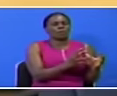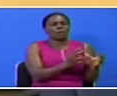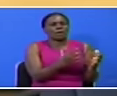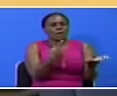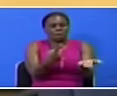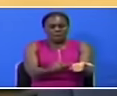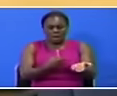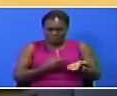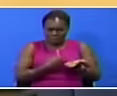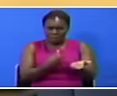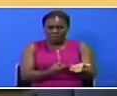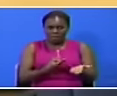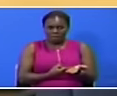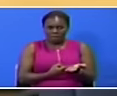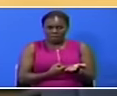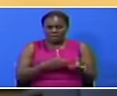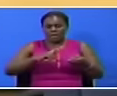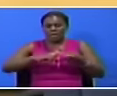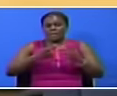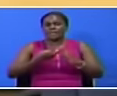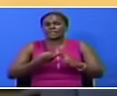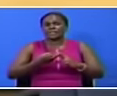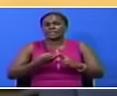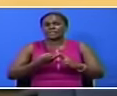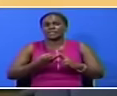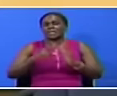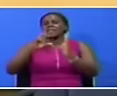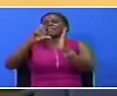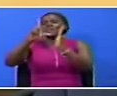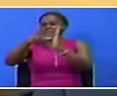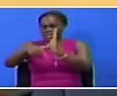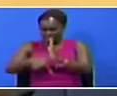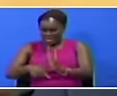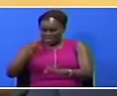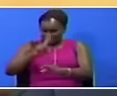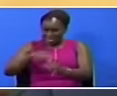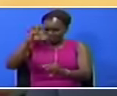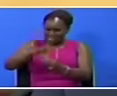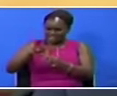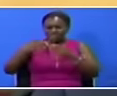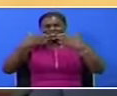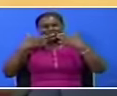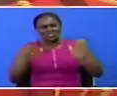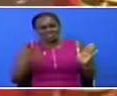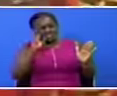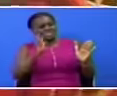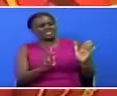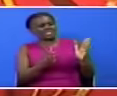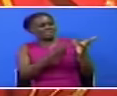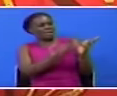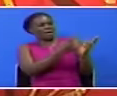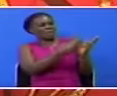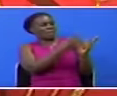discuss the how do we relate to independence when the elections are over and we see their numbers.